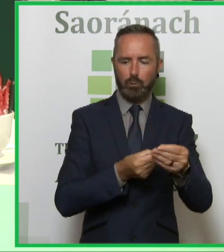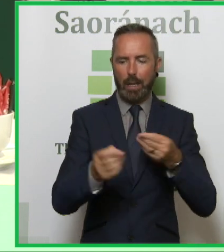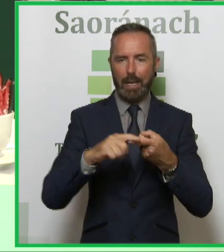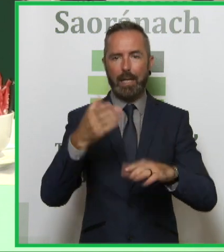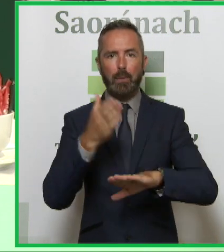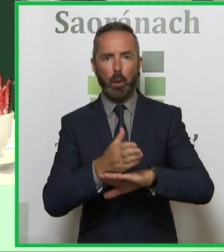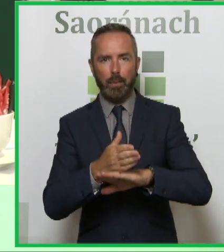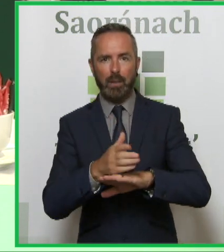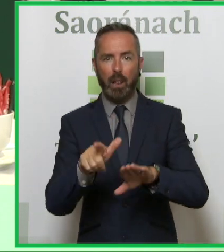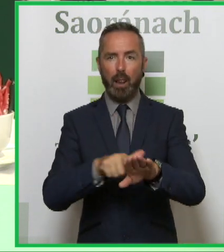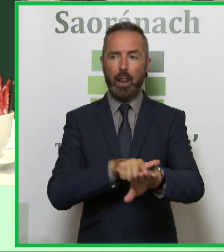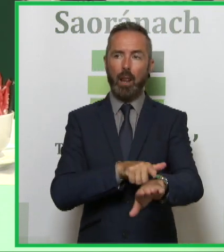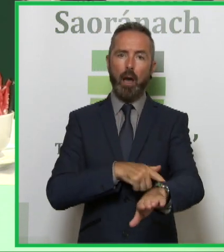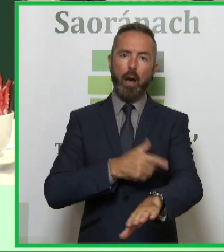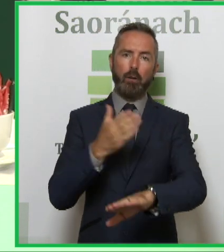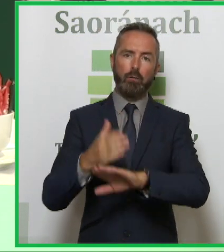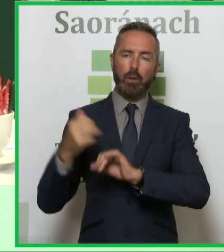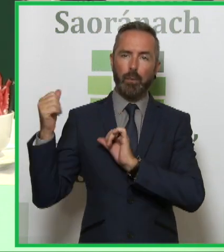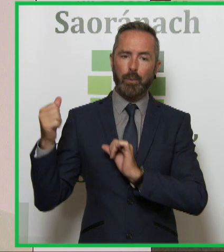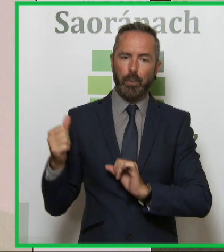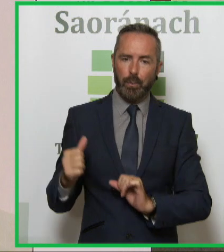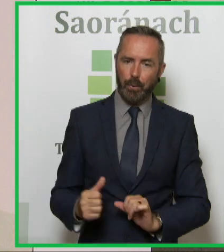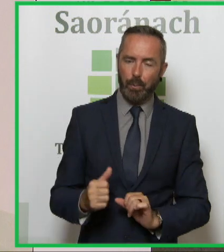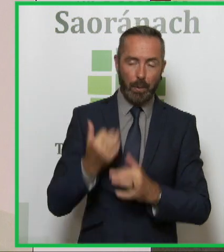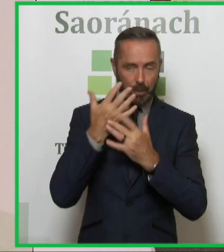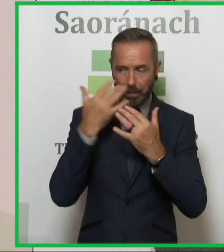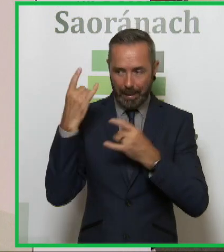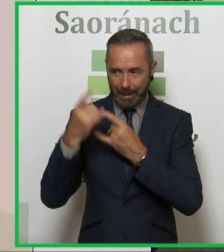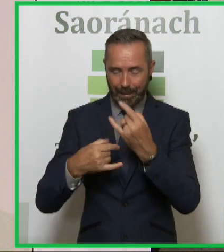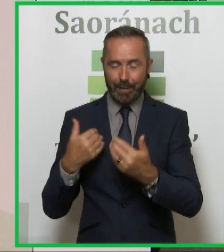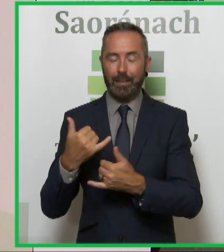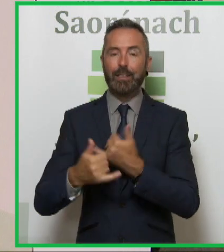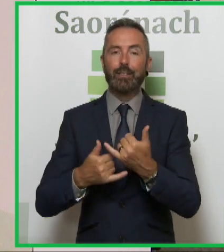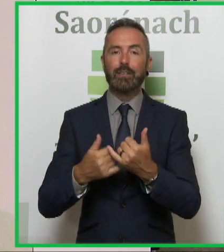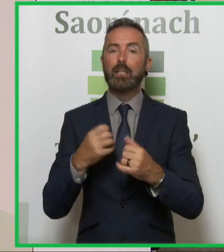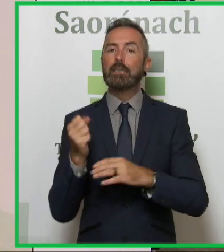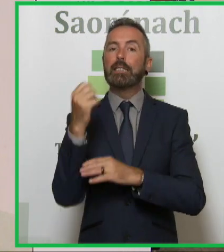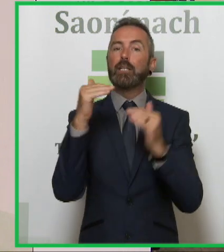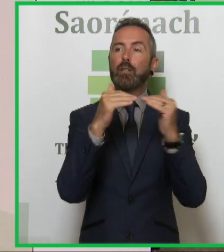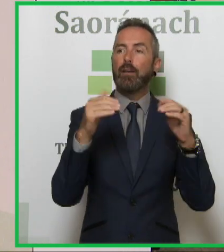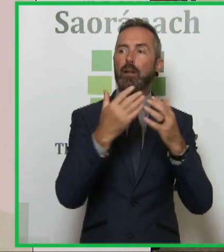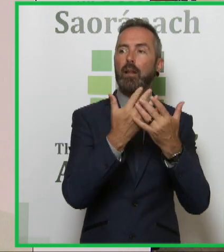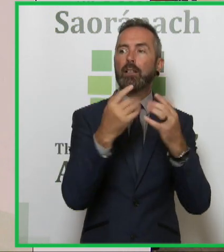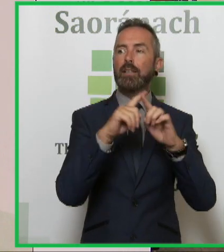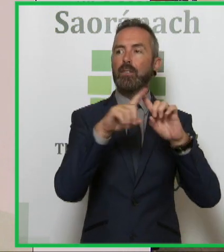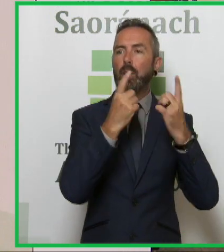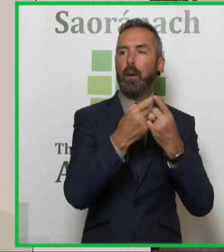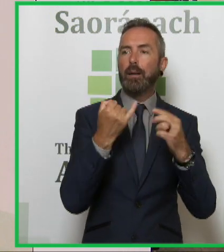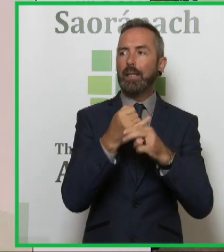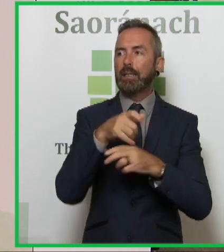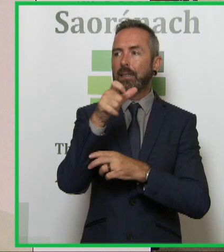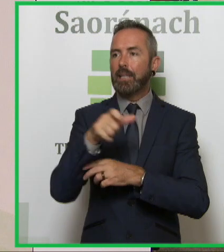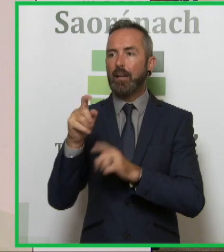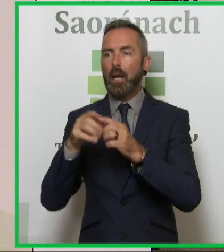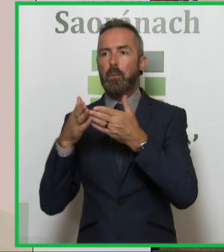but a long career, over 40 years, working at a very senior level across many departments in civil and public